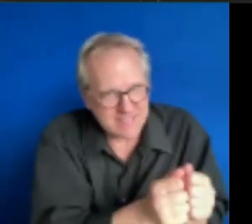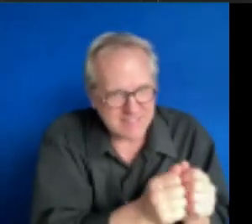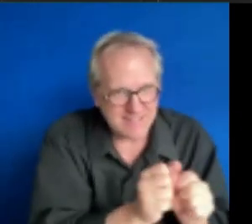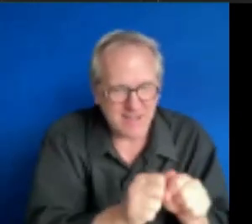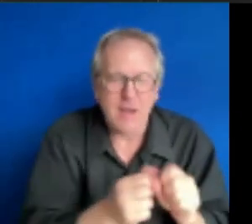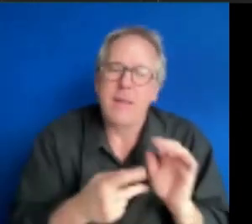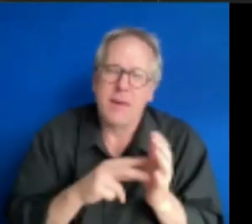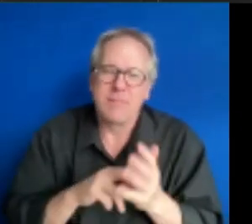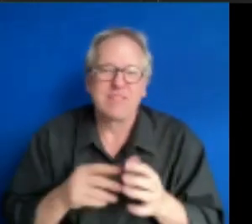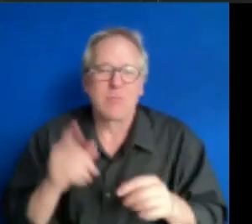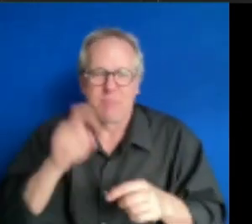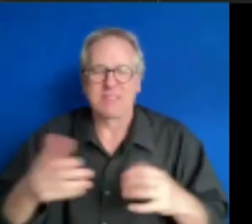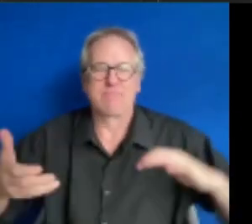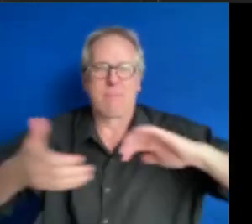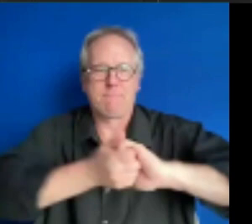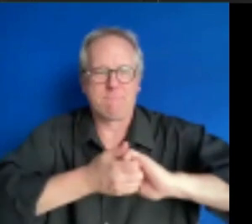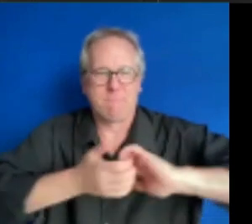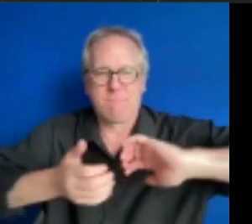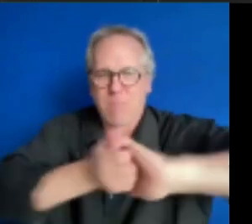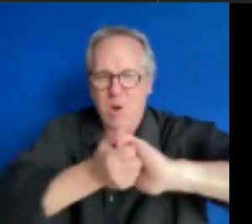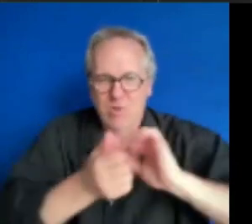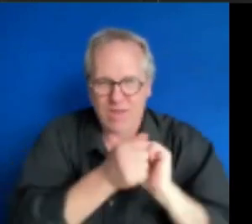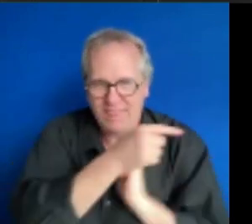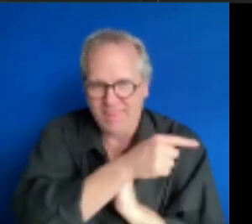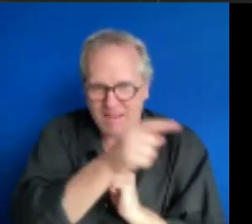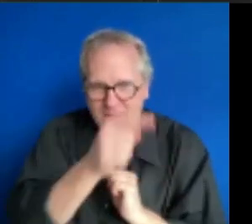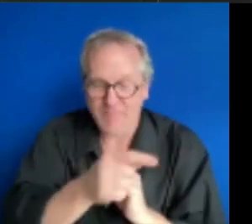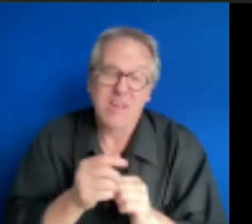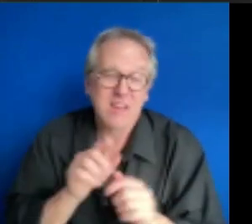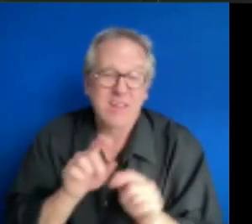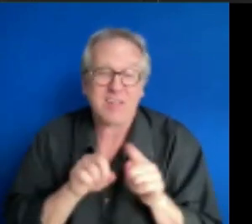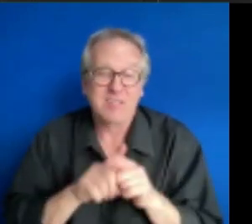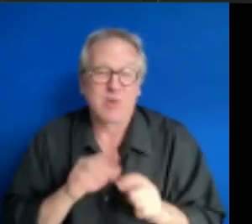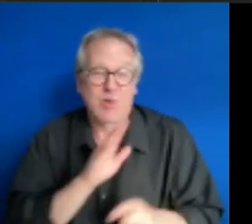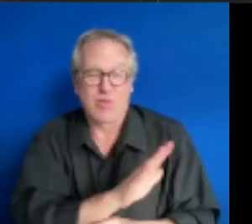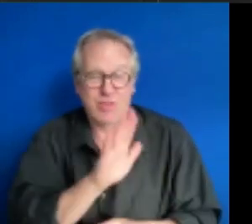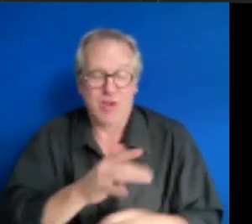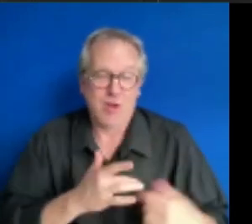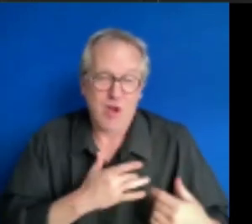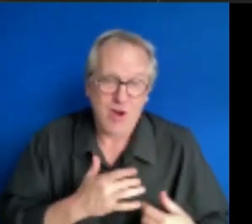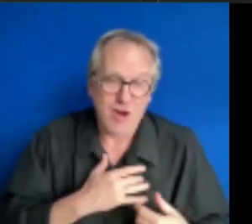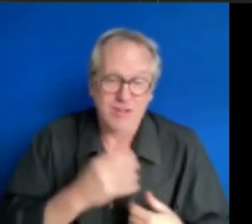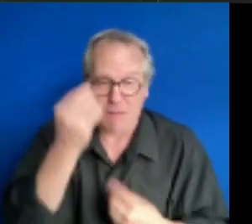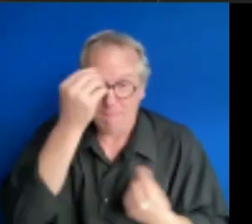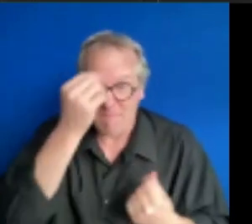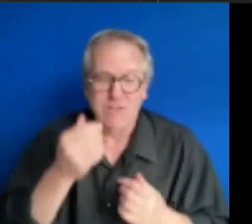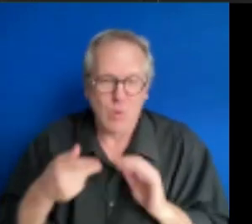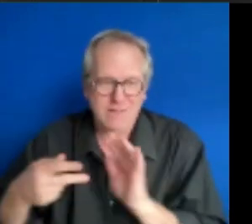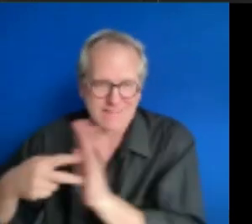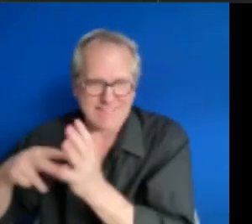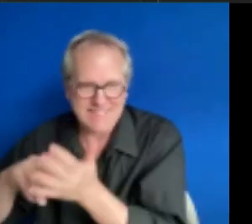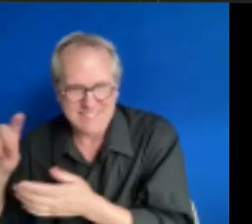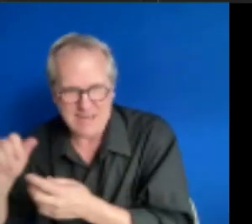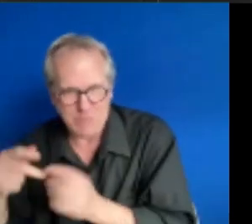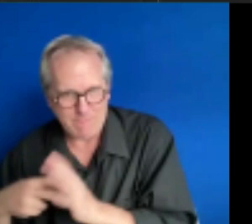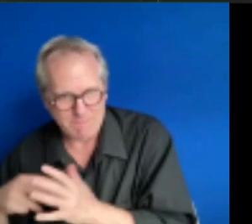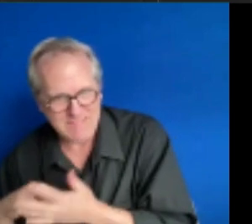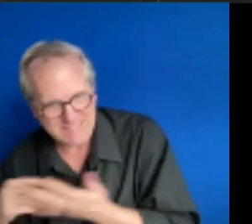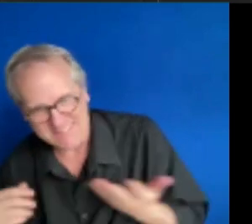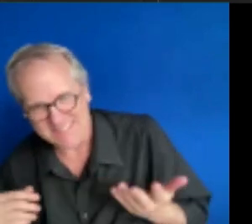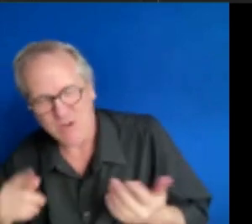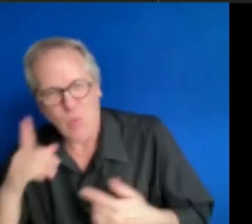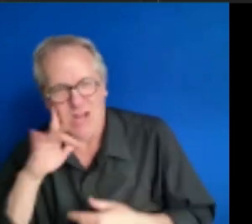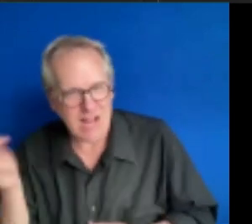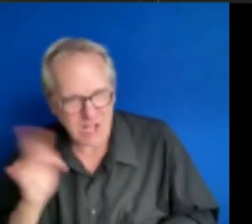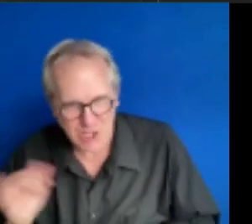creating partnerships. And it also means changing some hearts and minds and attitudes about what disability means, what it